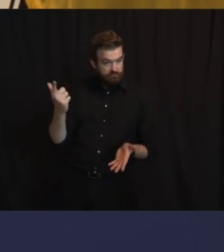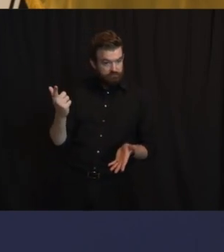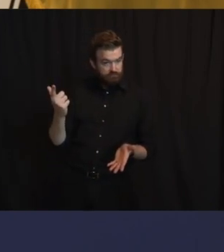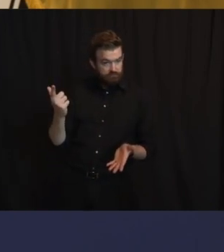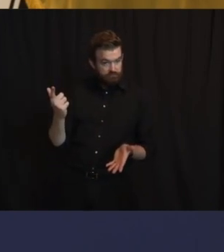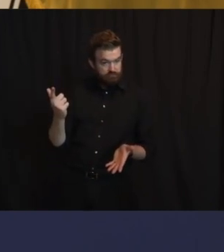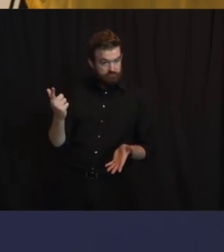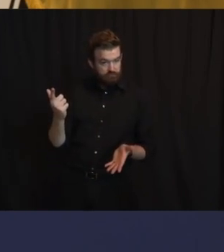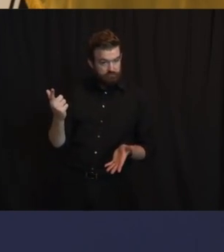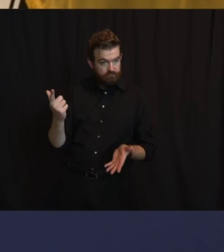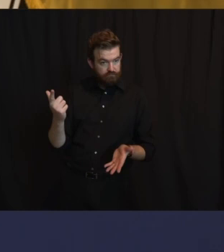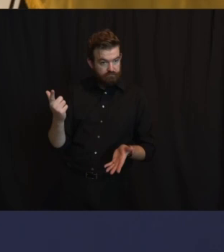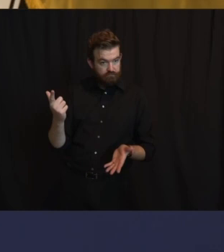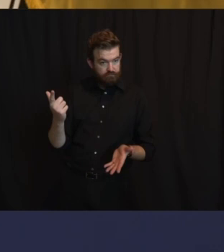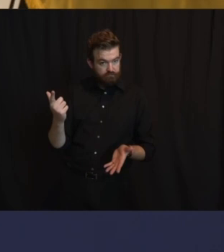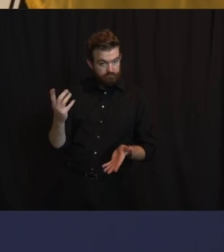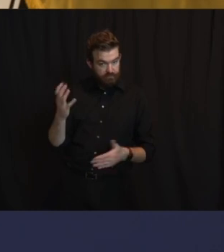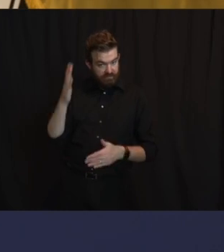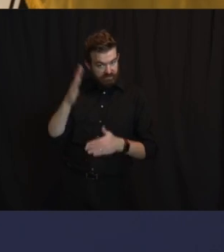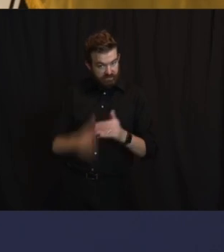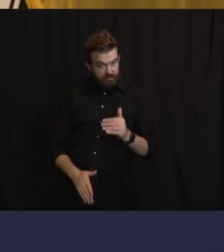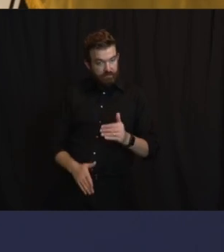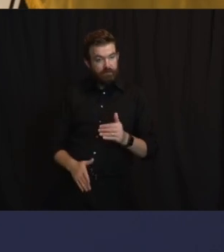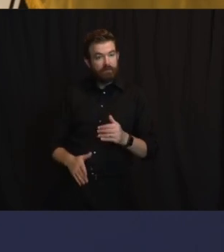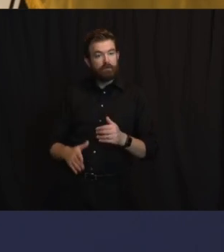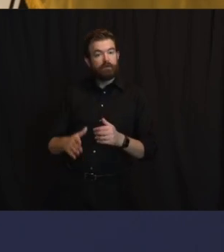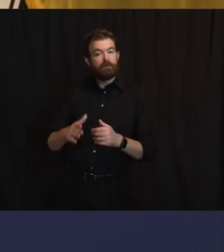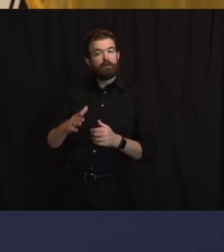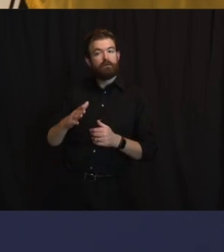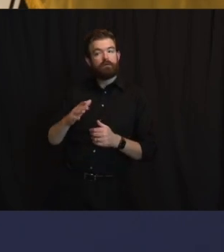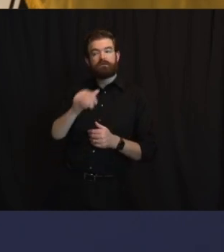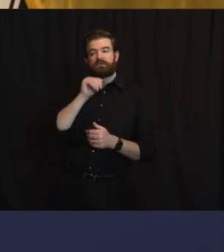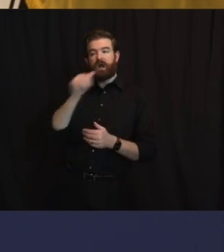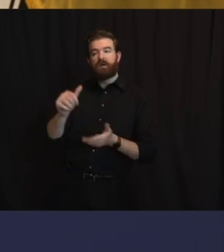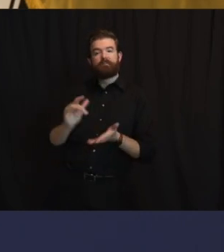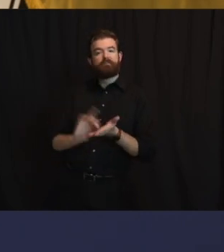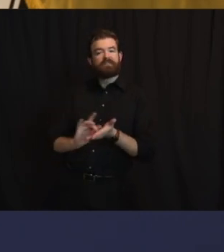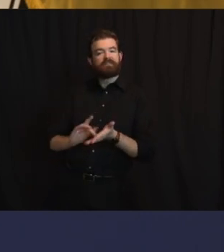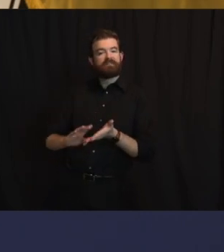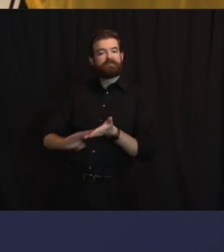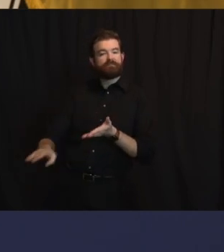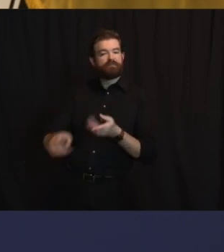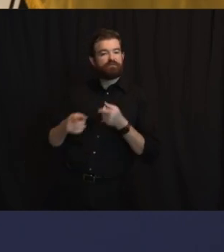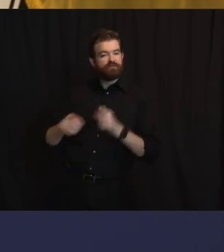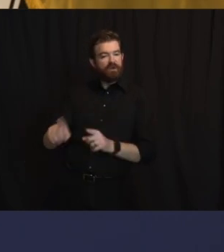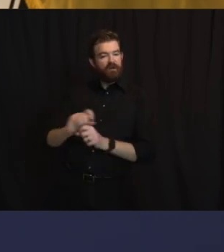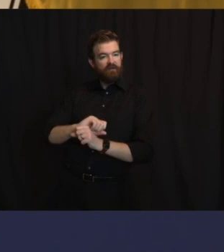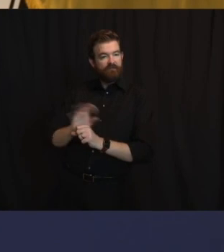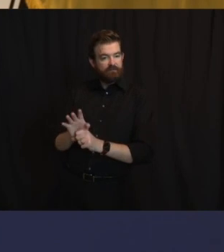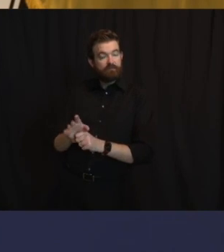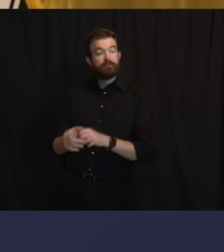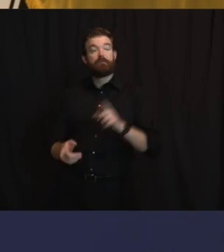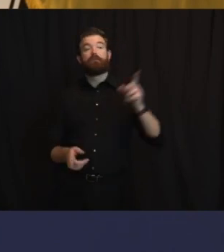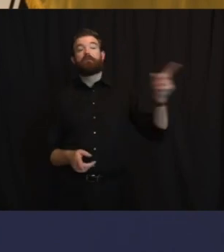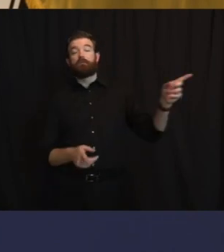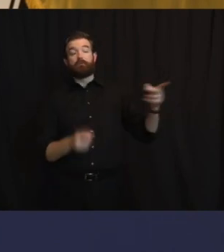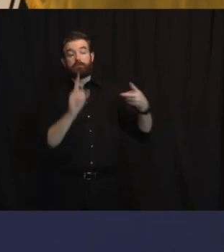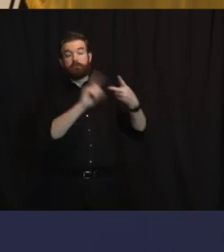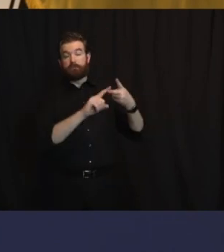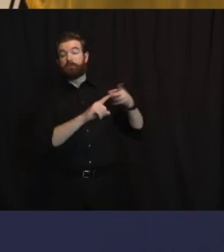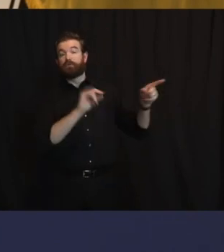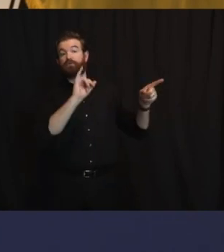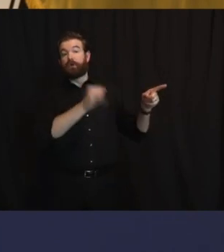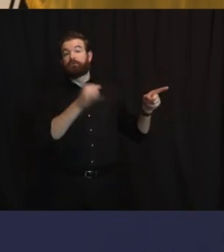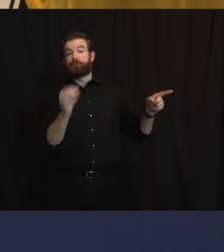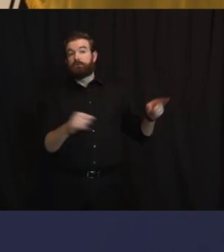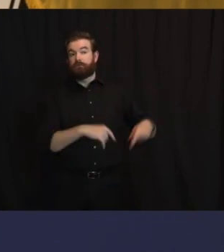vaccines, especially amid this pandemic? Another question, did the pause on the J&J vaccine affect its supply here in New Jersey?